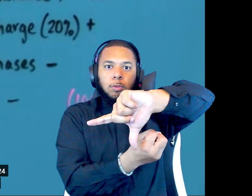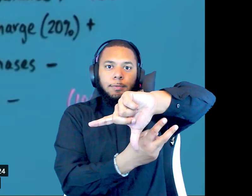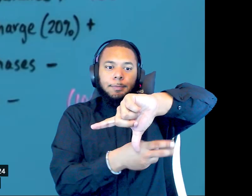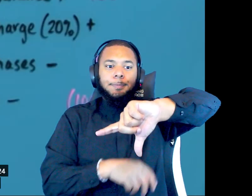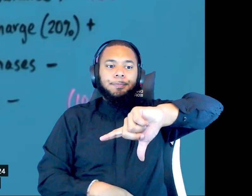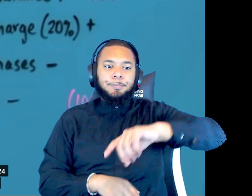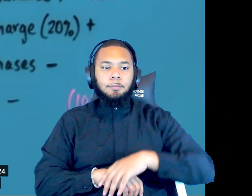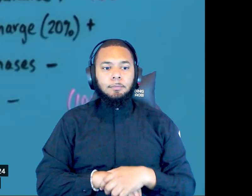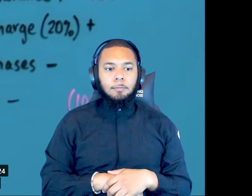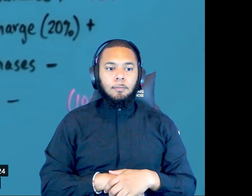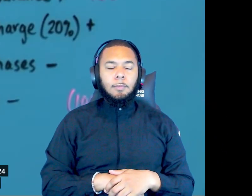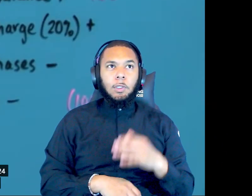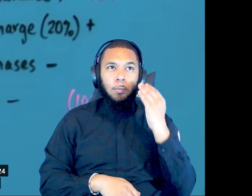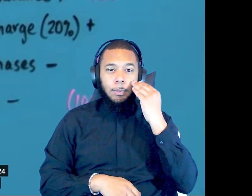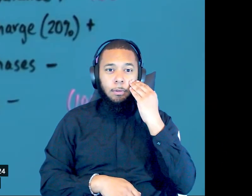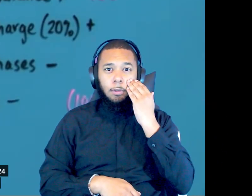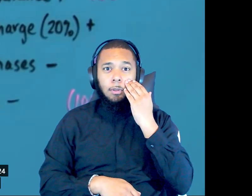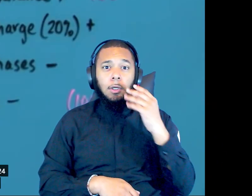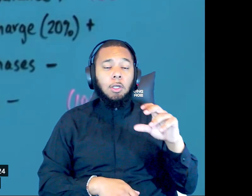We have our decimal here.